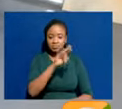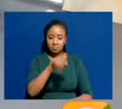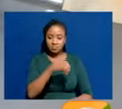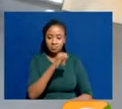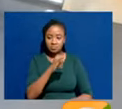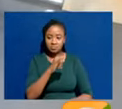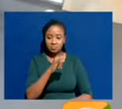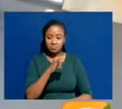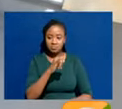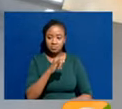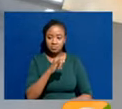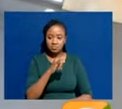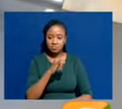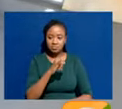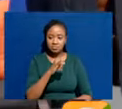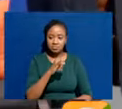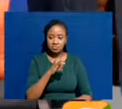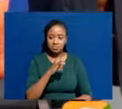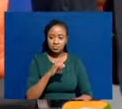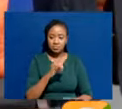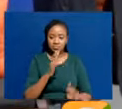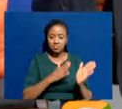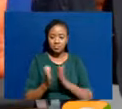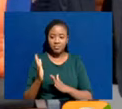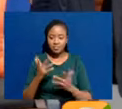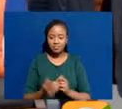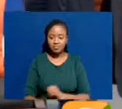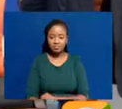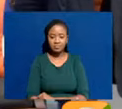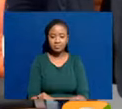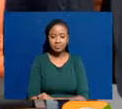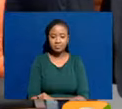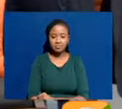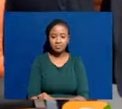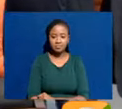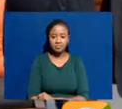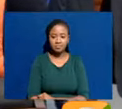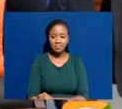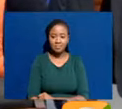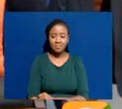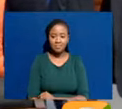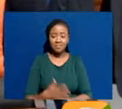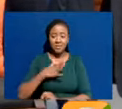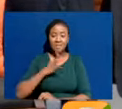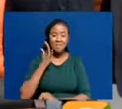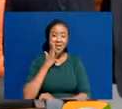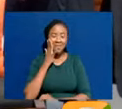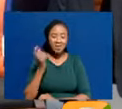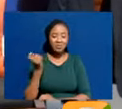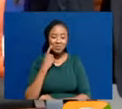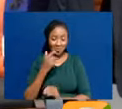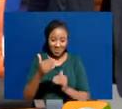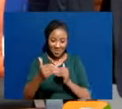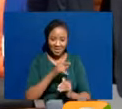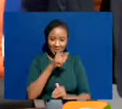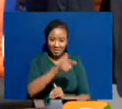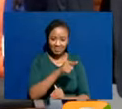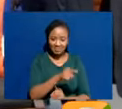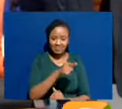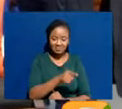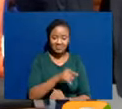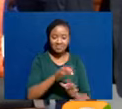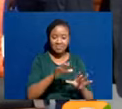is JG? Oh, Jivanji Gardens. Jivanji Gardens, I mean, that's a place I love. My mom's shop was next Mokta Dada. Is that right? Yeah, Mokta Dada.